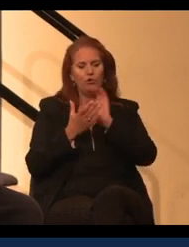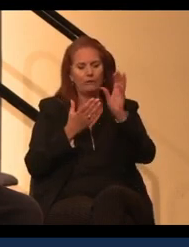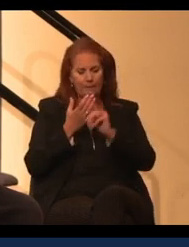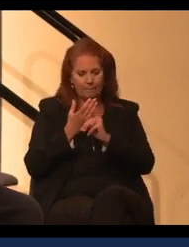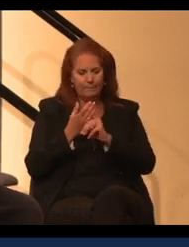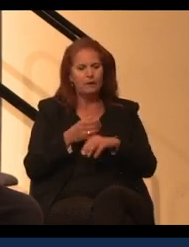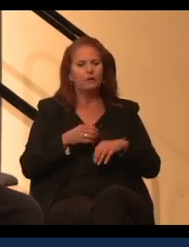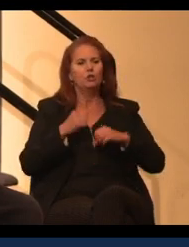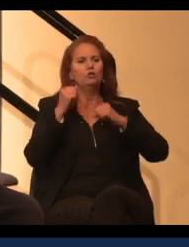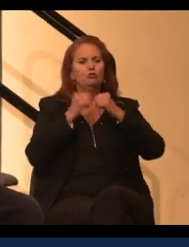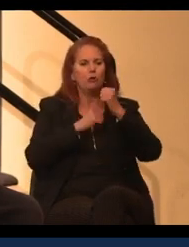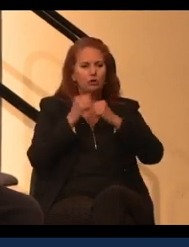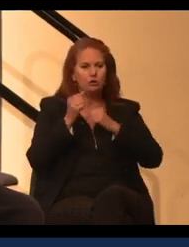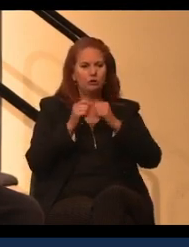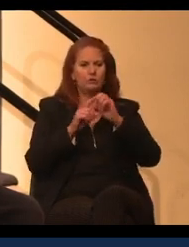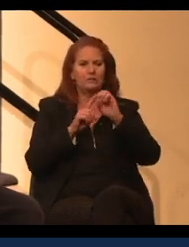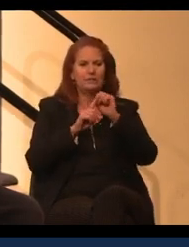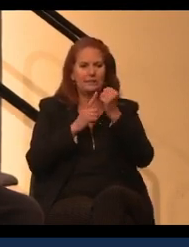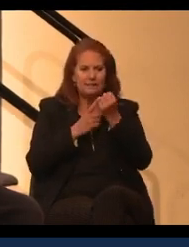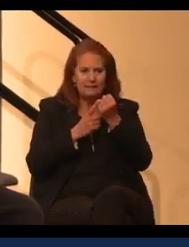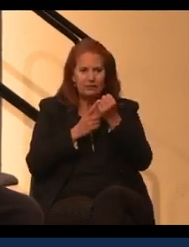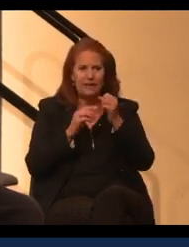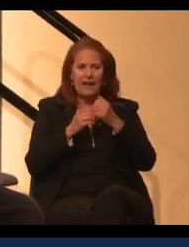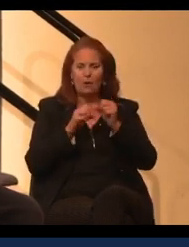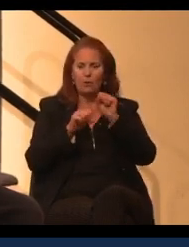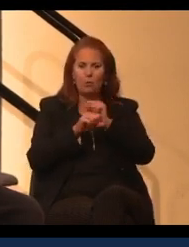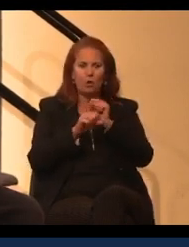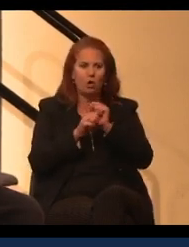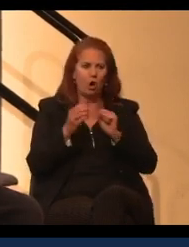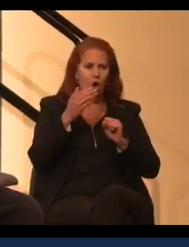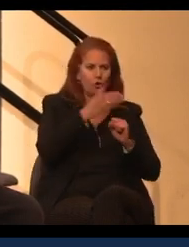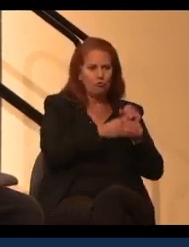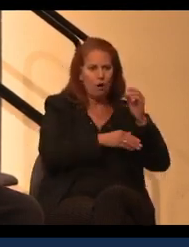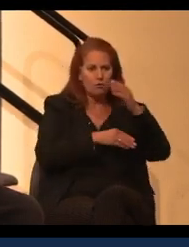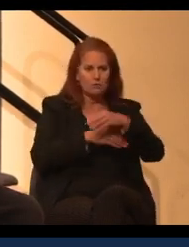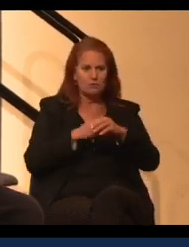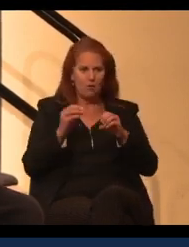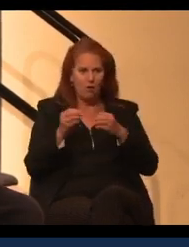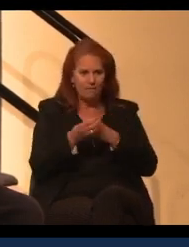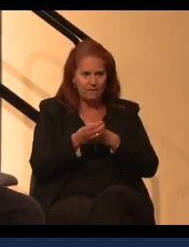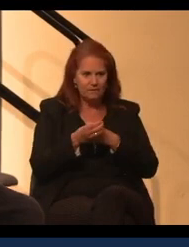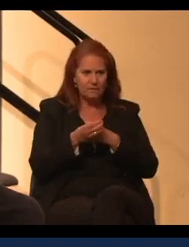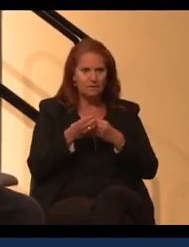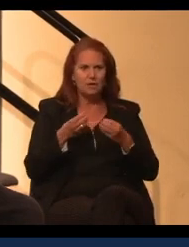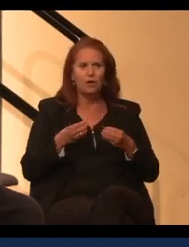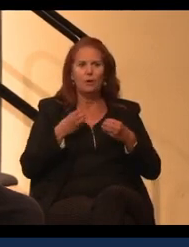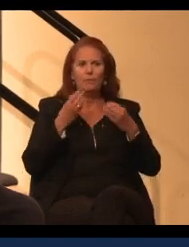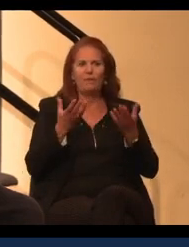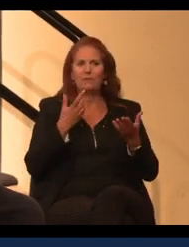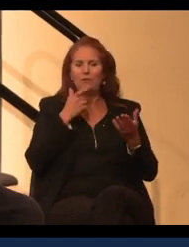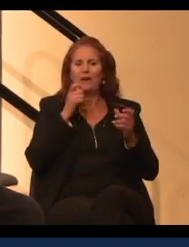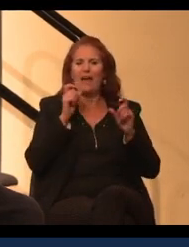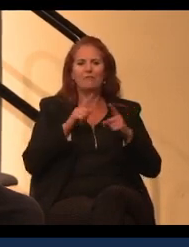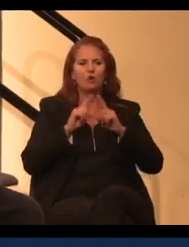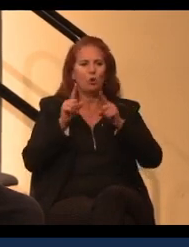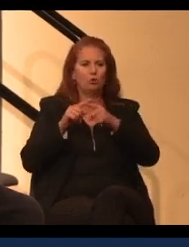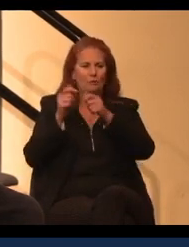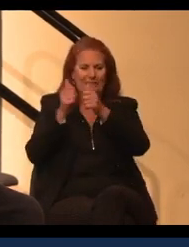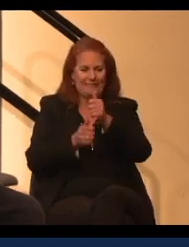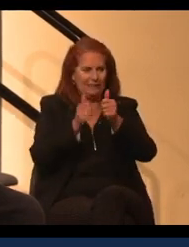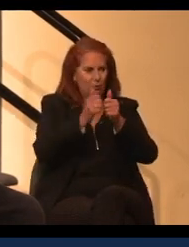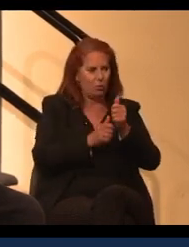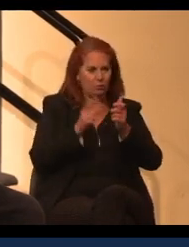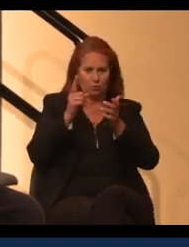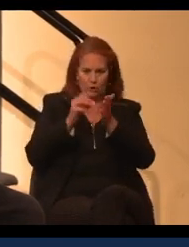conditions. How do we work across offices? How do we then provide the conditions where we don't have to go to each one student